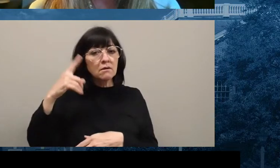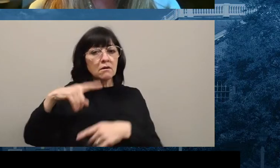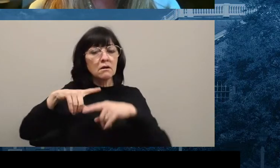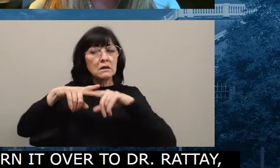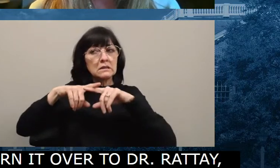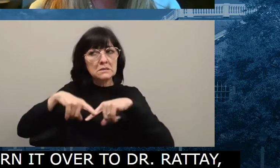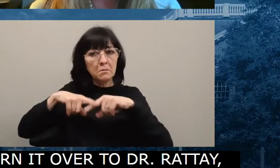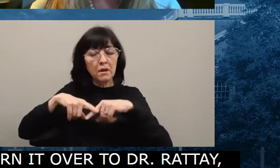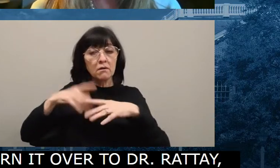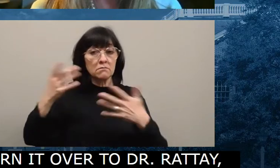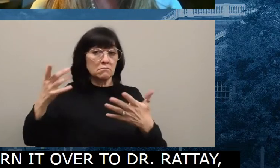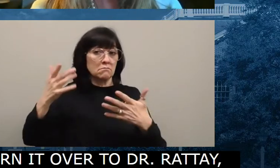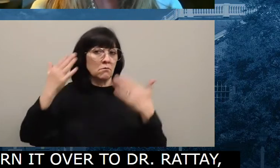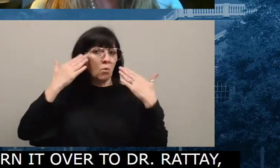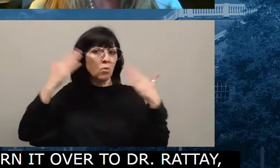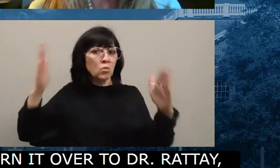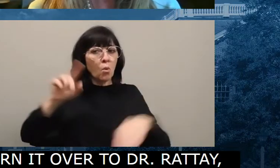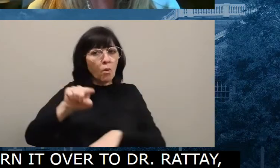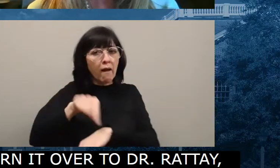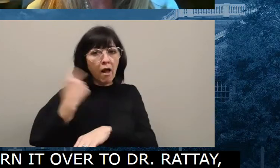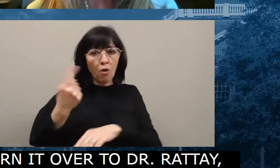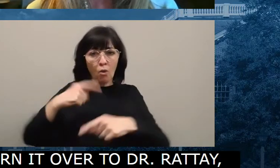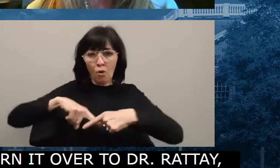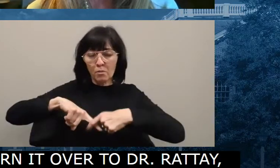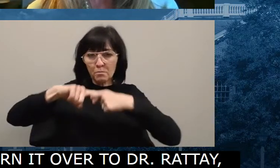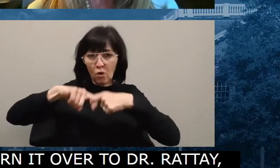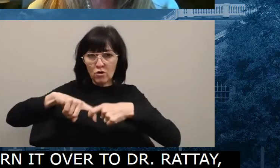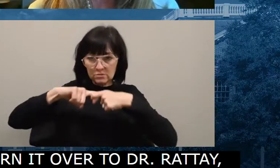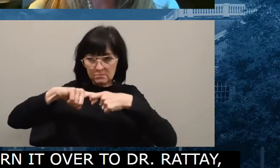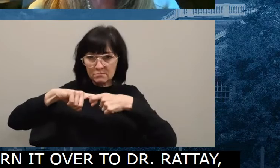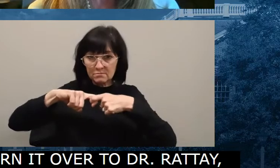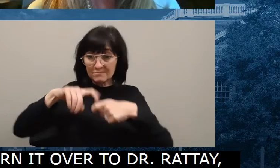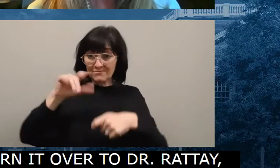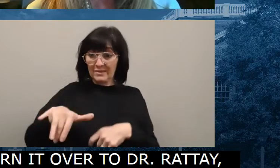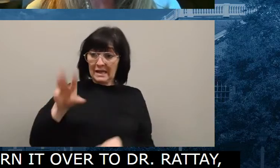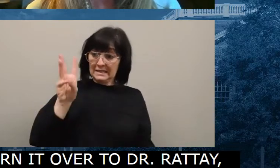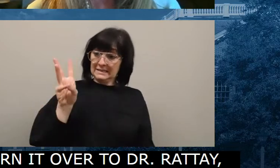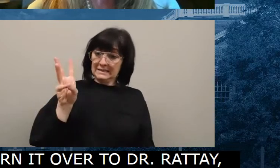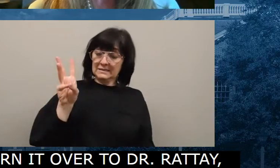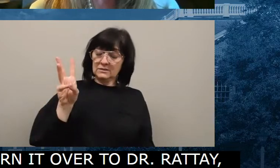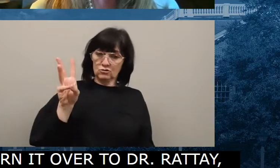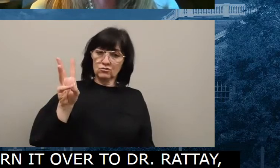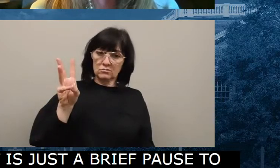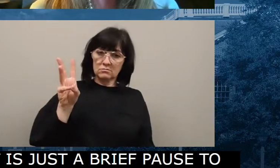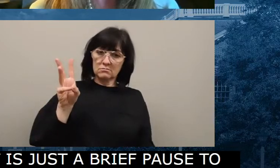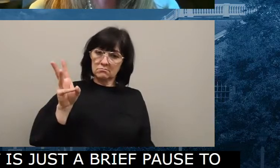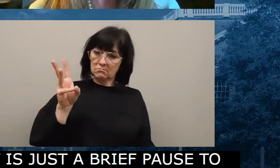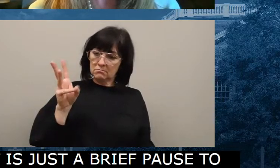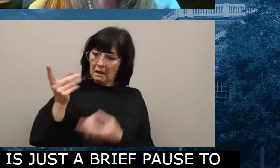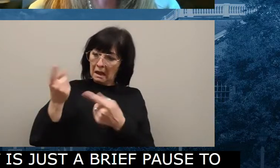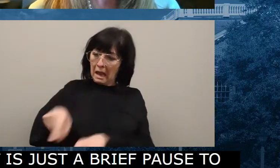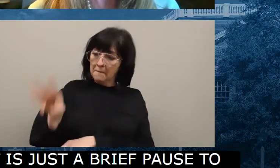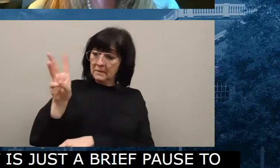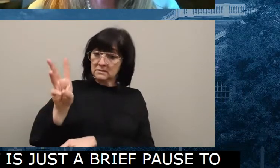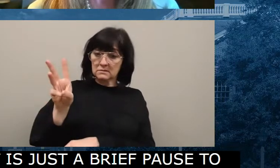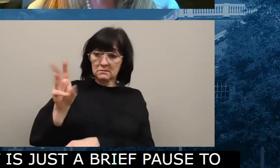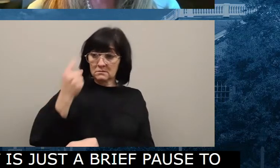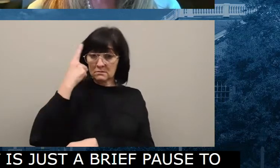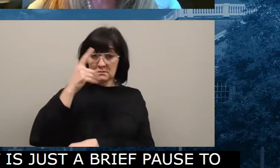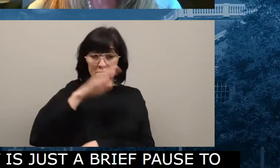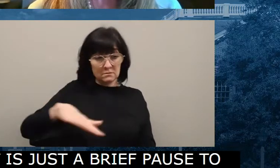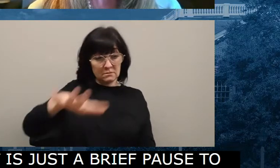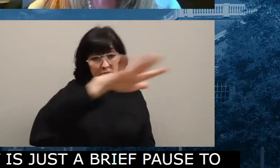brief pause to take a look at these 6 very, very rare cases out of 6 million